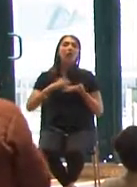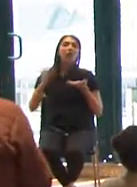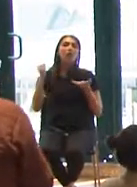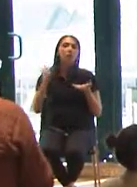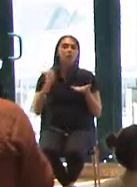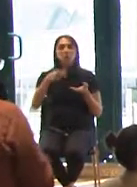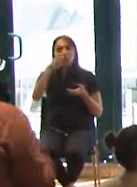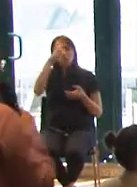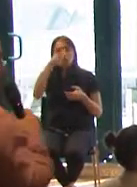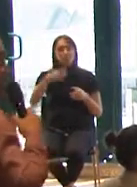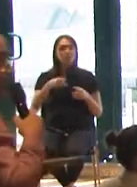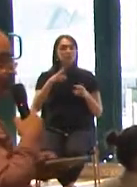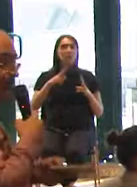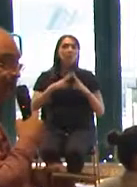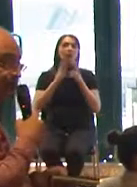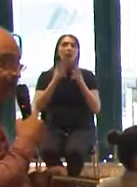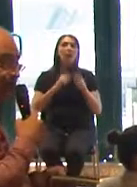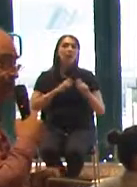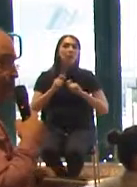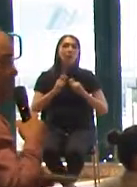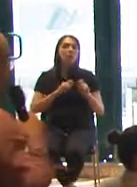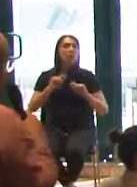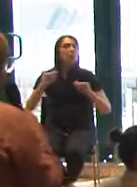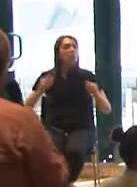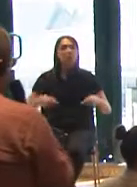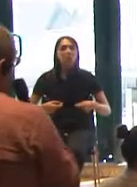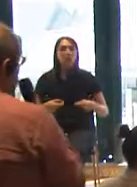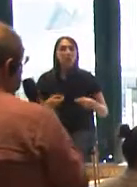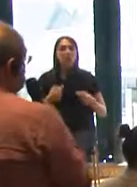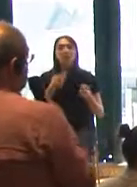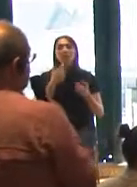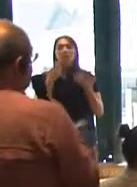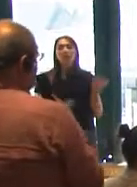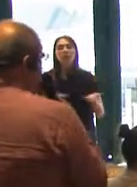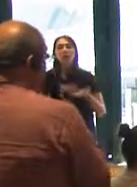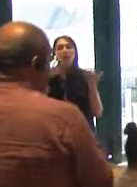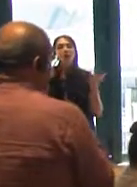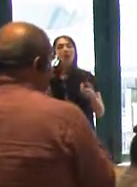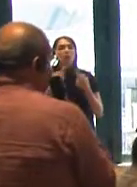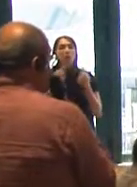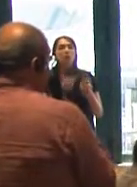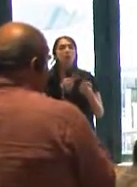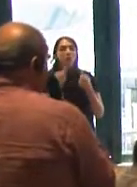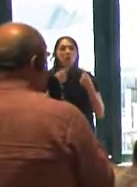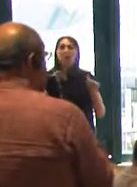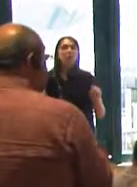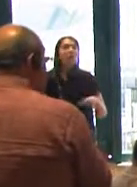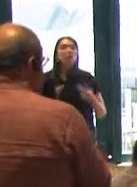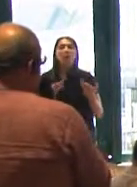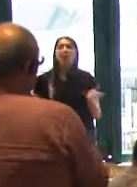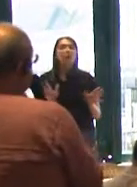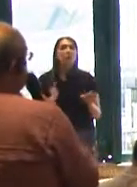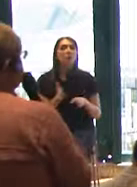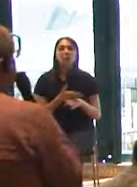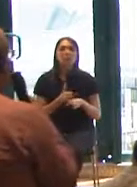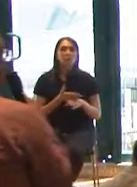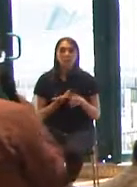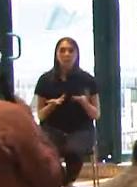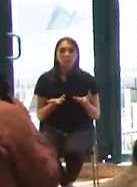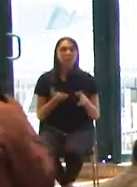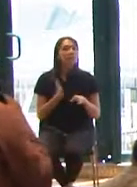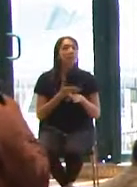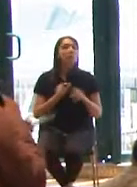crisis so we should join our forces turkey did sign the paris agreement but it took us many